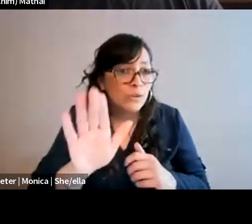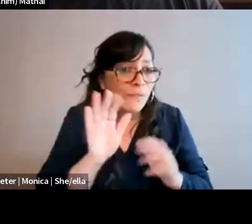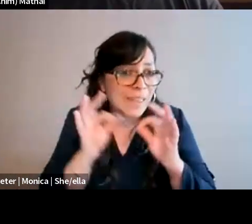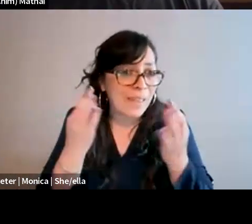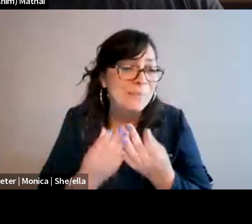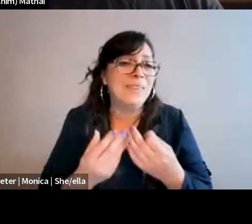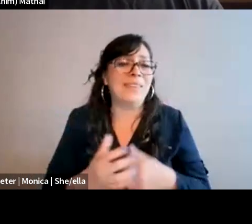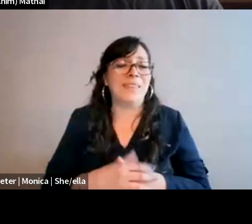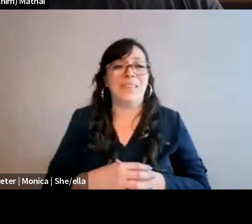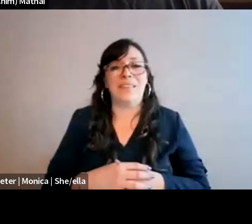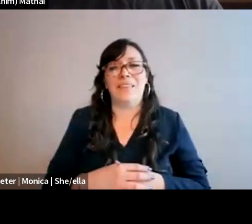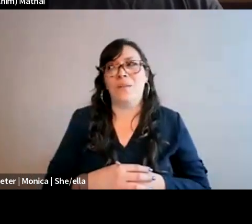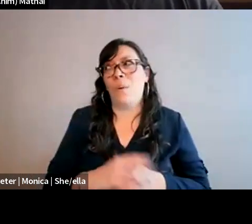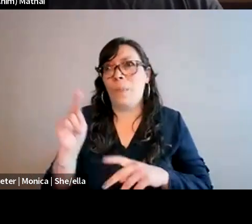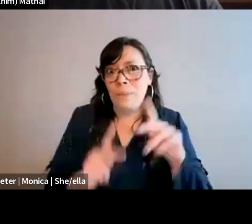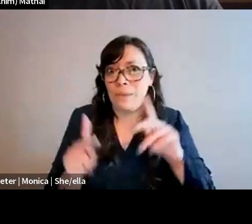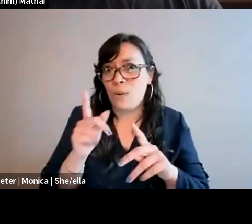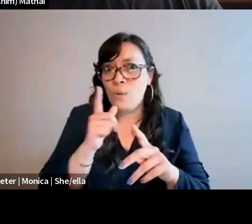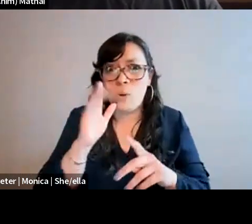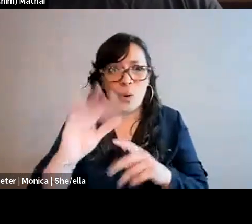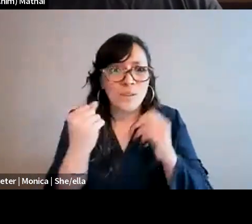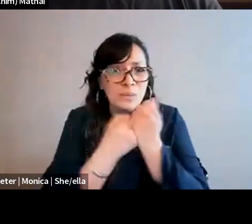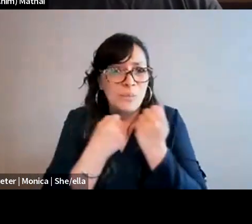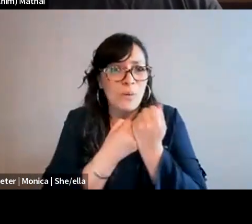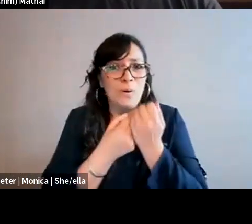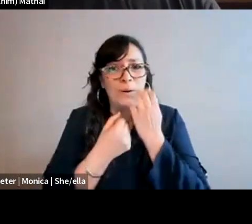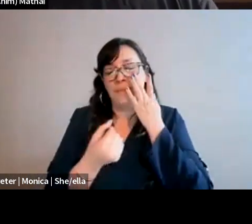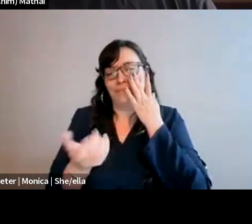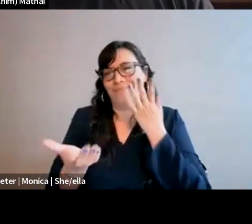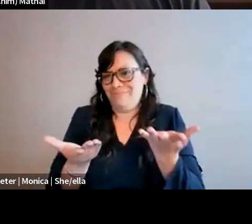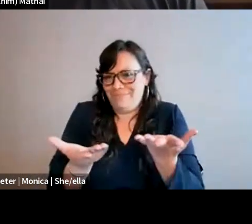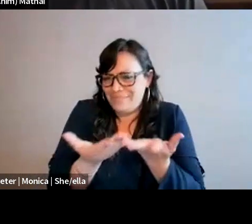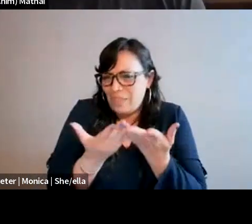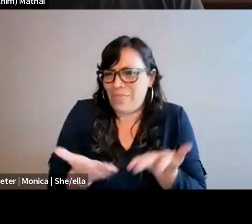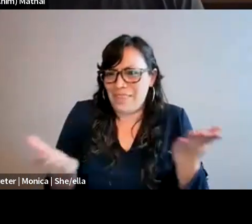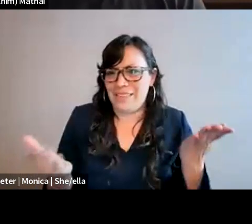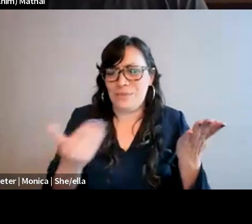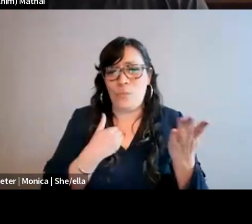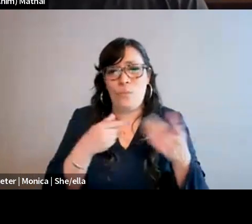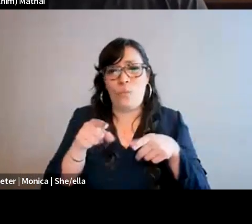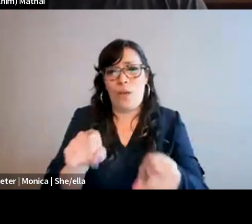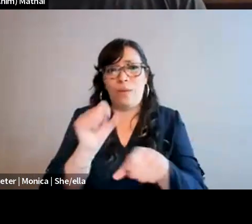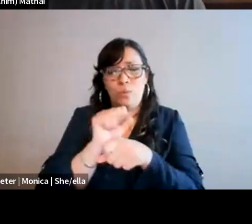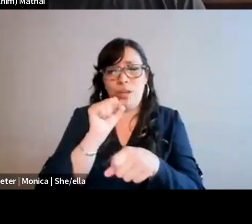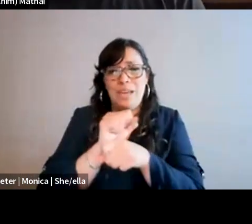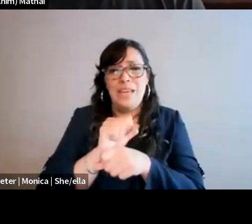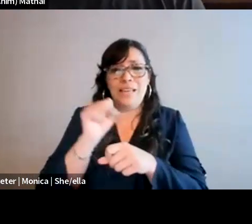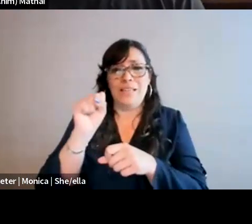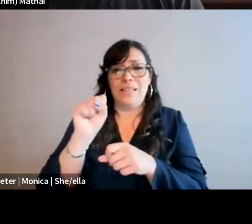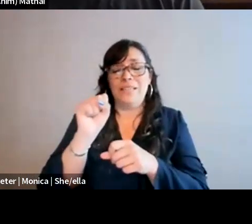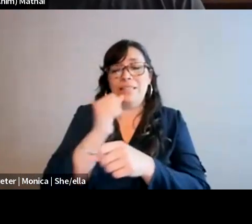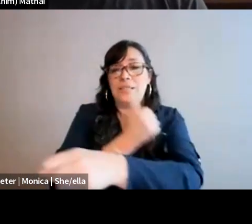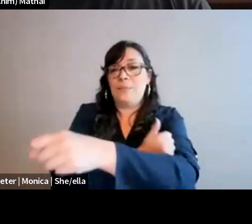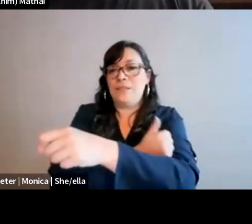family or the people who are your support? These were things, especially while I was working at the Substance Abuse Center,